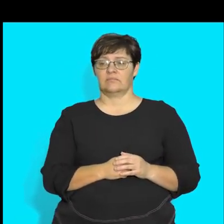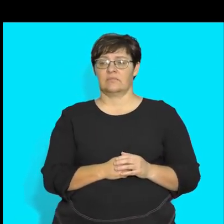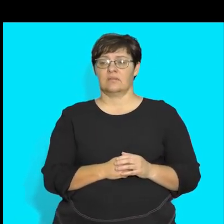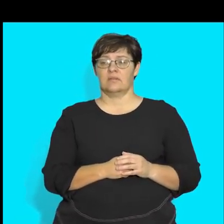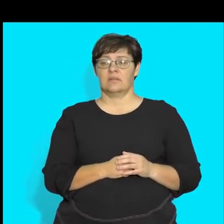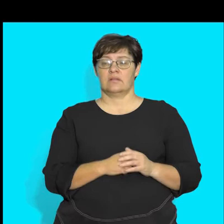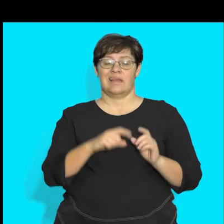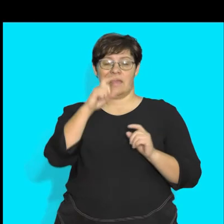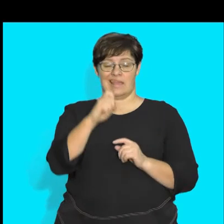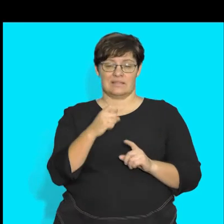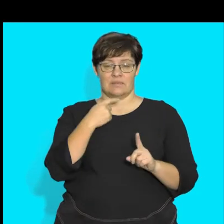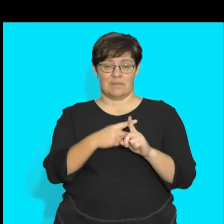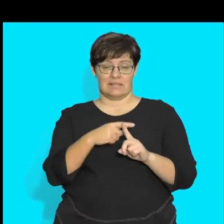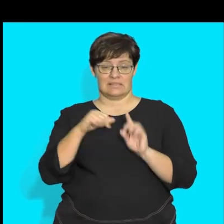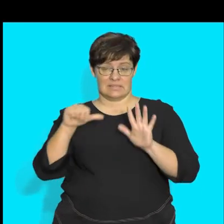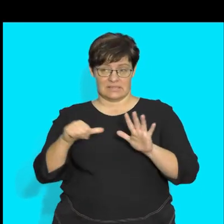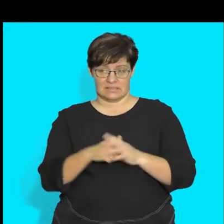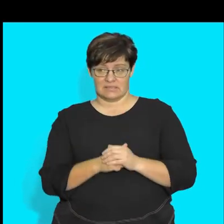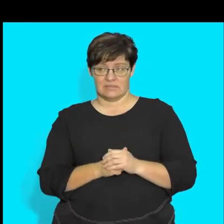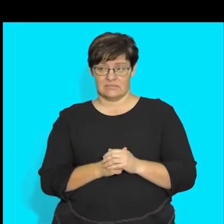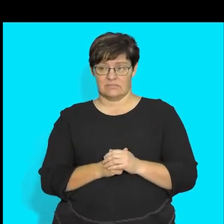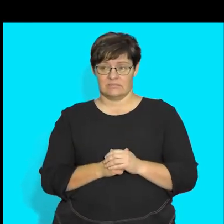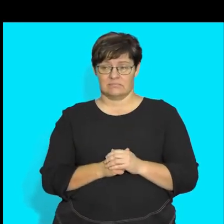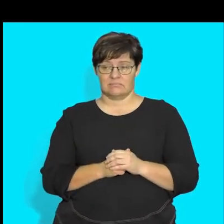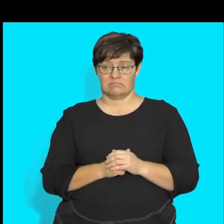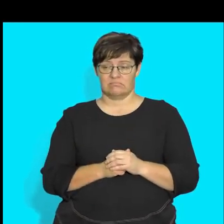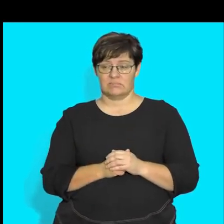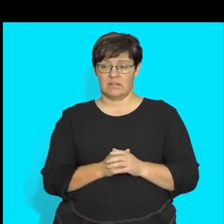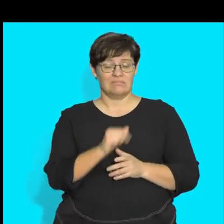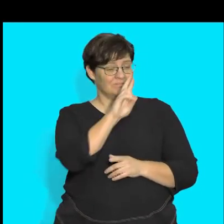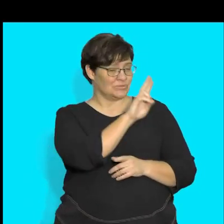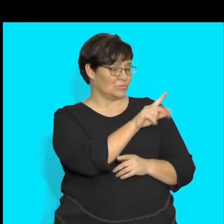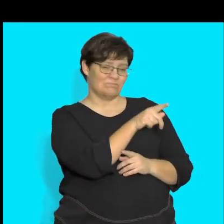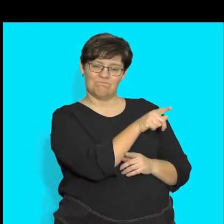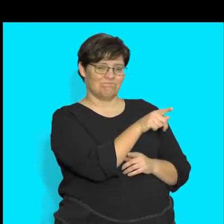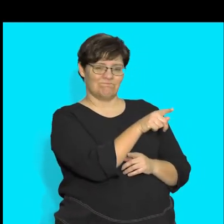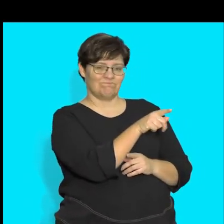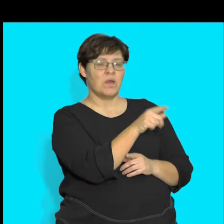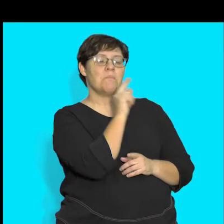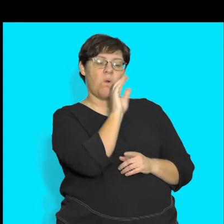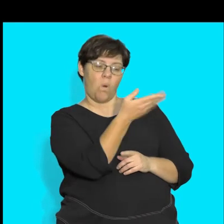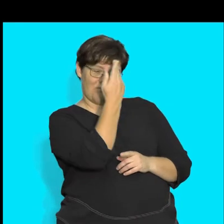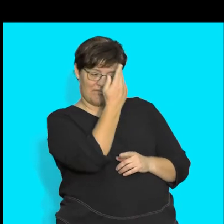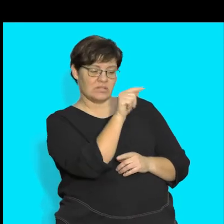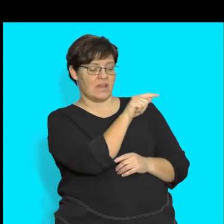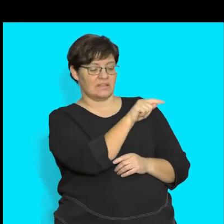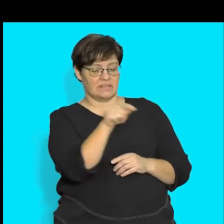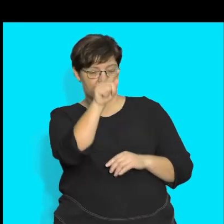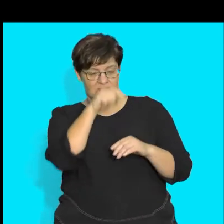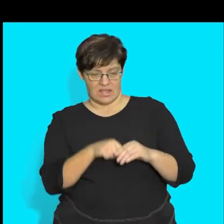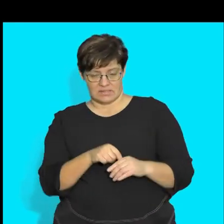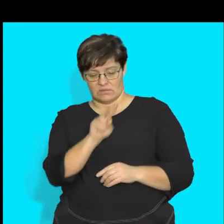x plus 6. Then the y is still not alone. There's a 2 with it, and so I'm going to